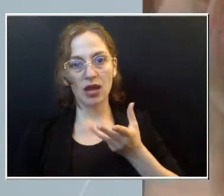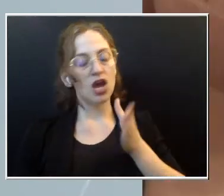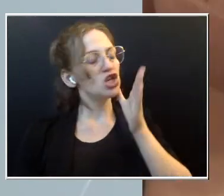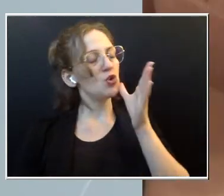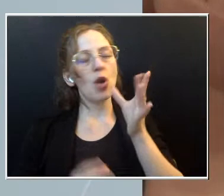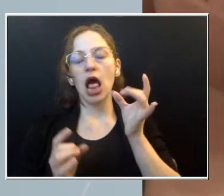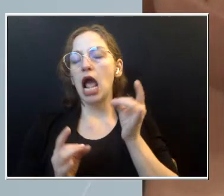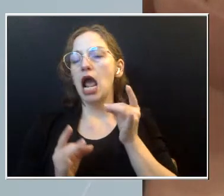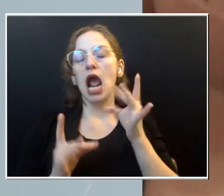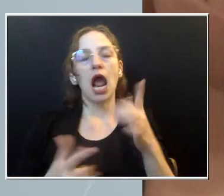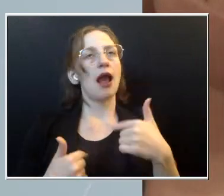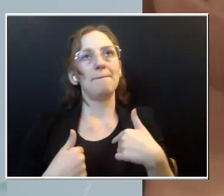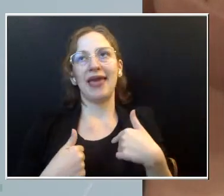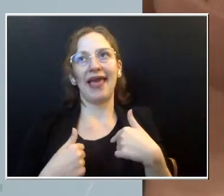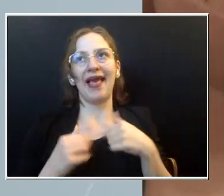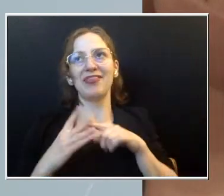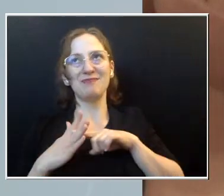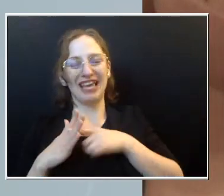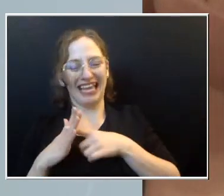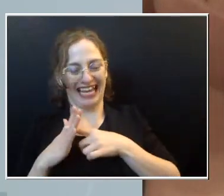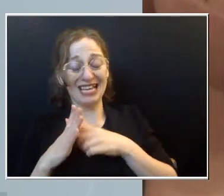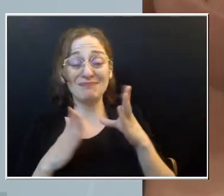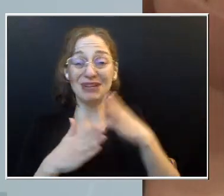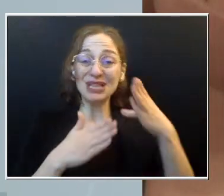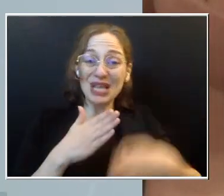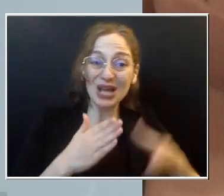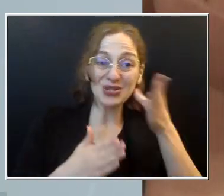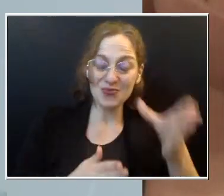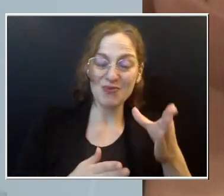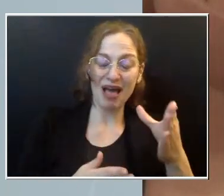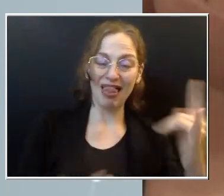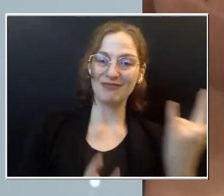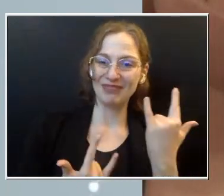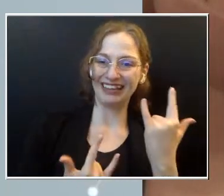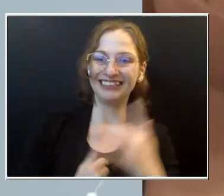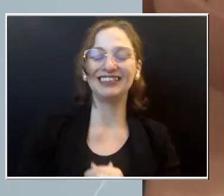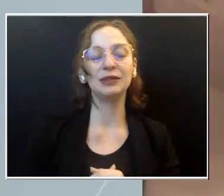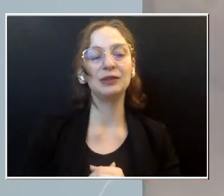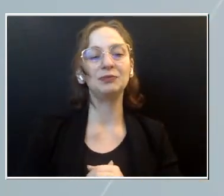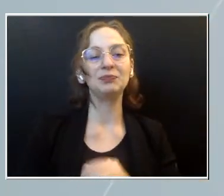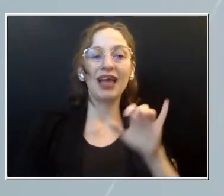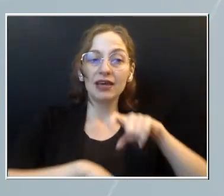It was an 8-hour surgery back then. I don't know if it's been improved and faster now, but